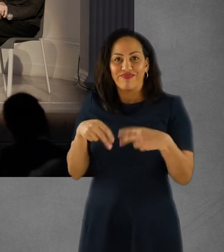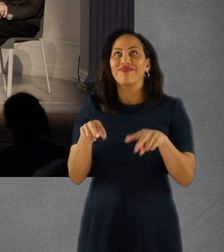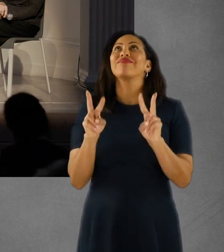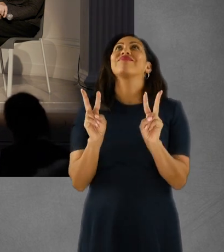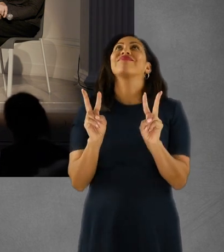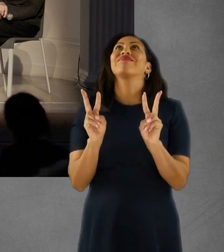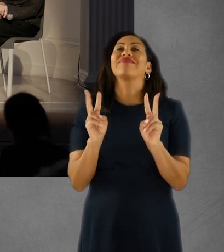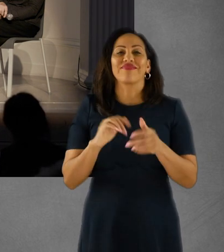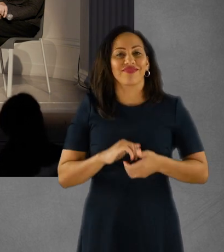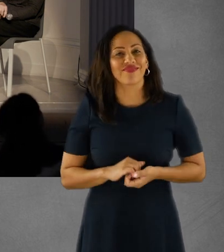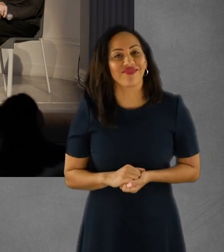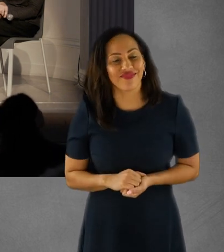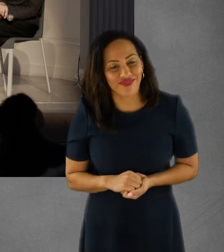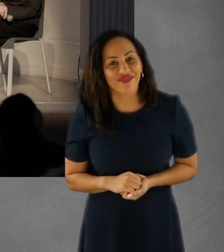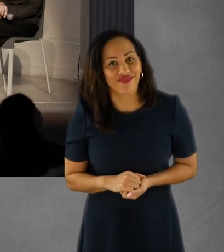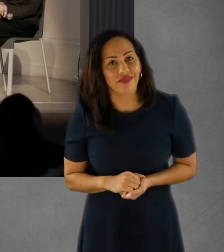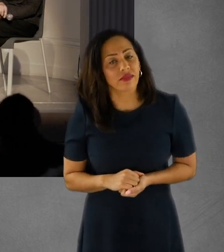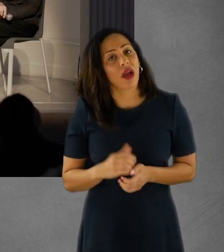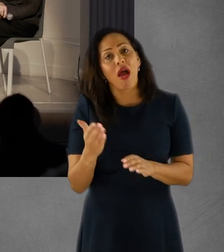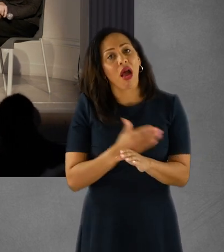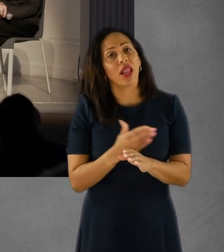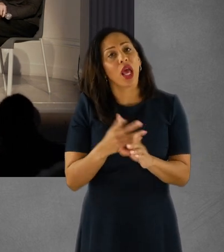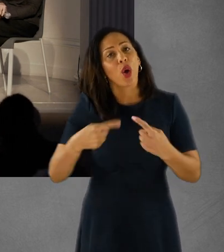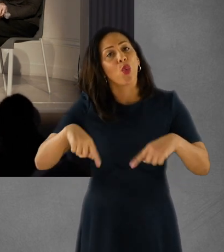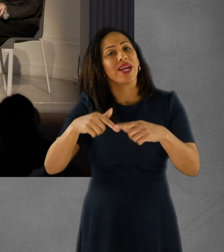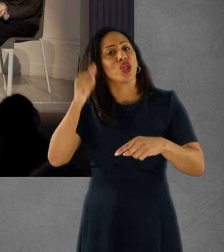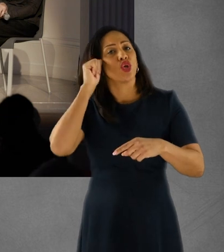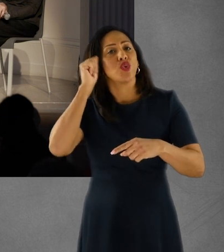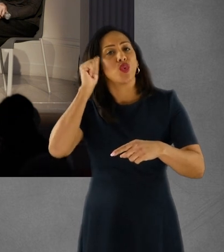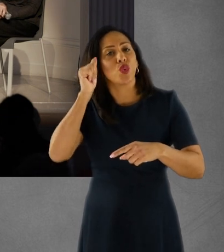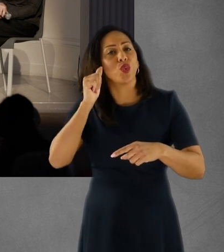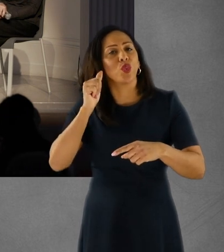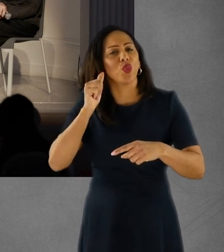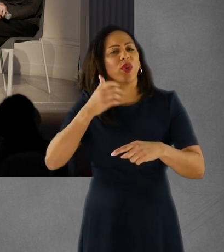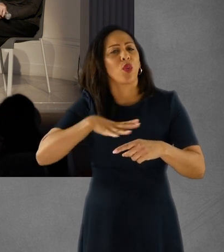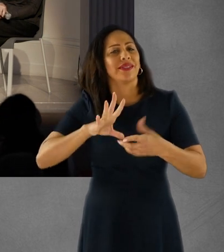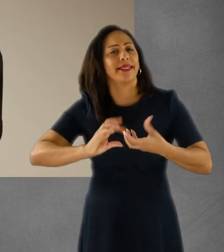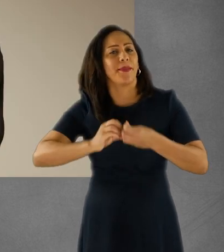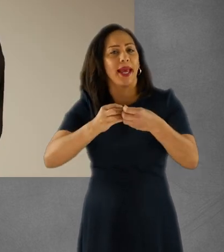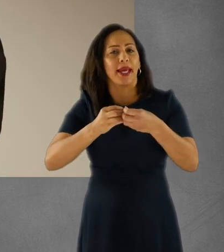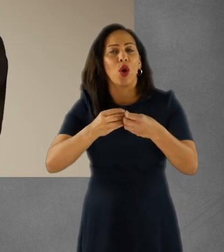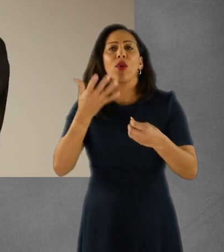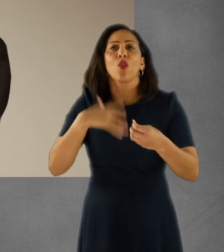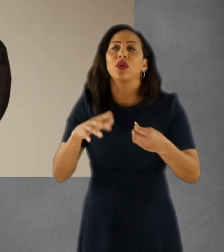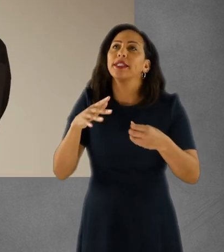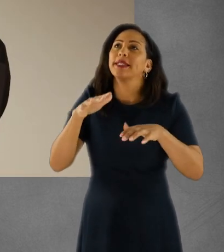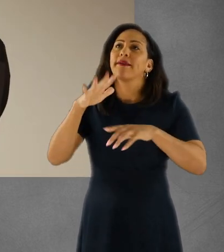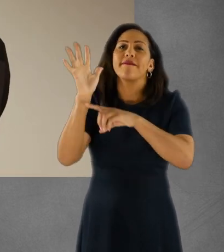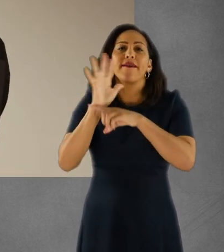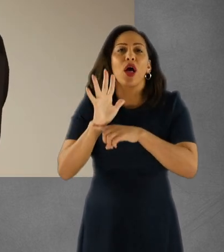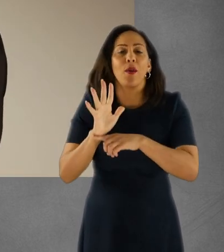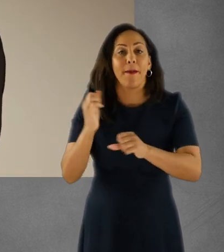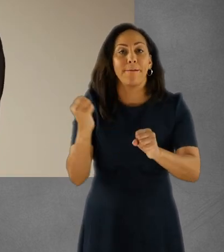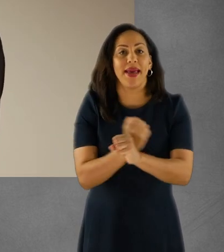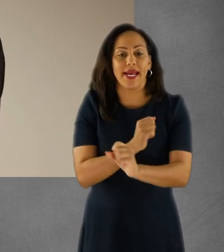Very early on, I think we really knew that we wanted to make, we spoke about it for a while as a film for a planetarium